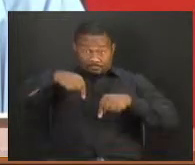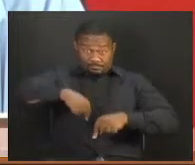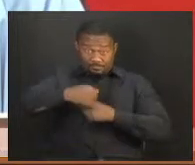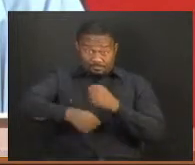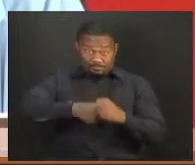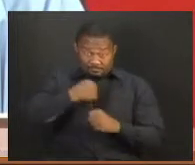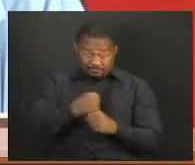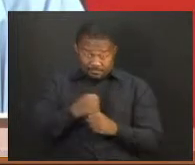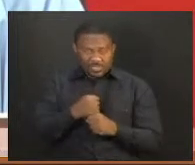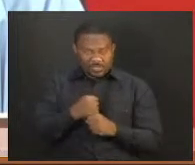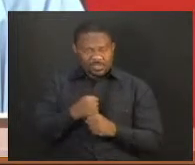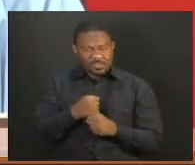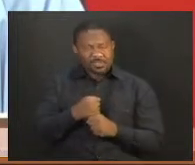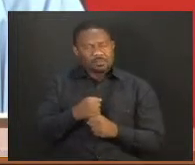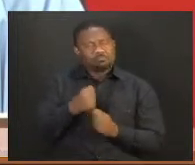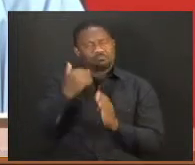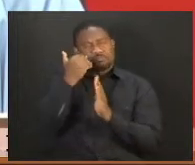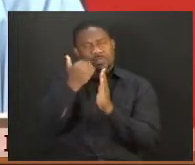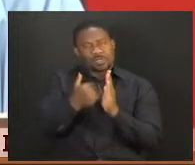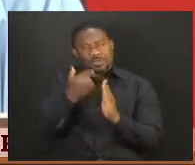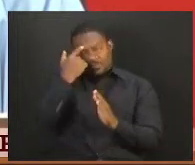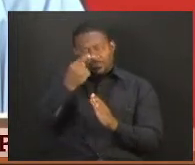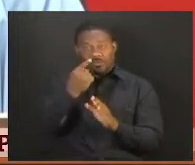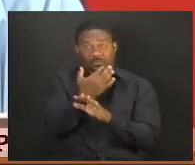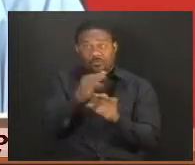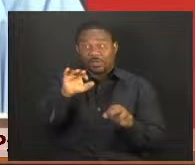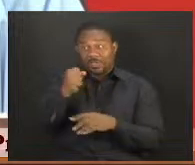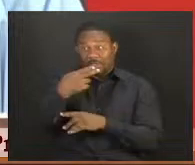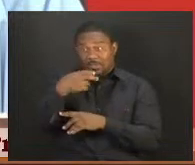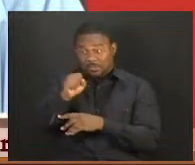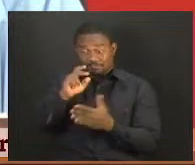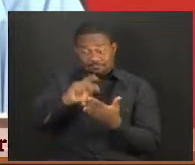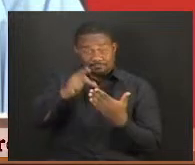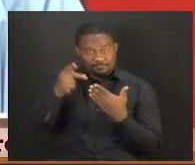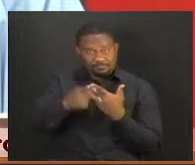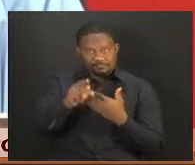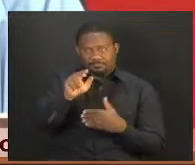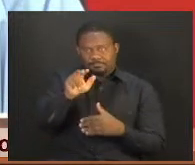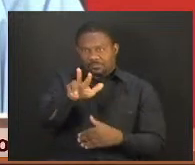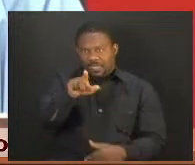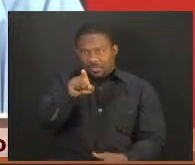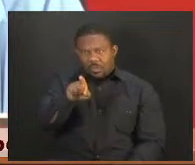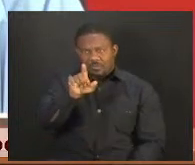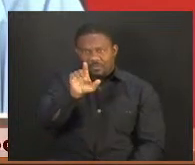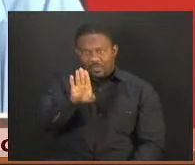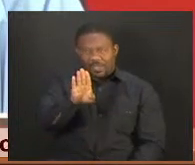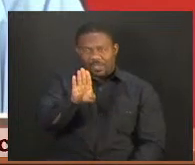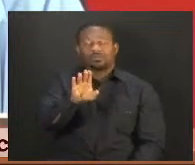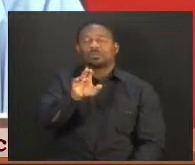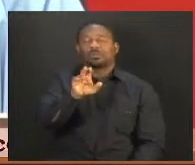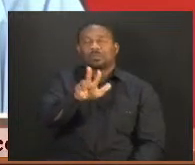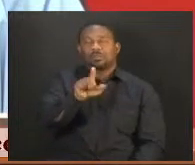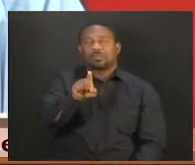the budget for free senior secondary school education program is 3.5 billion Ghana cedis.